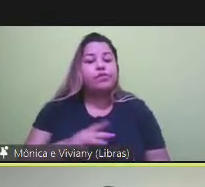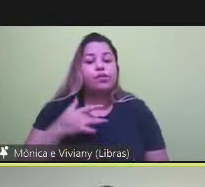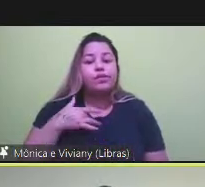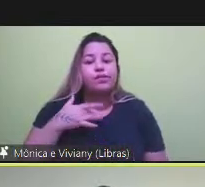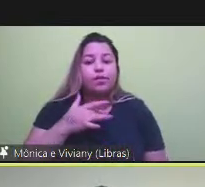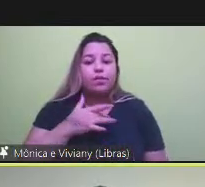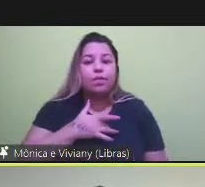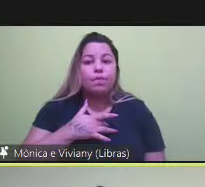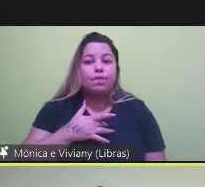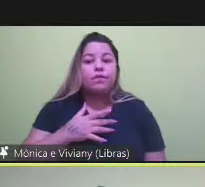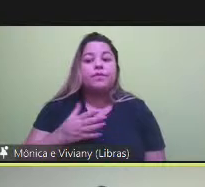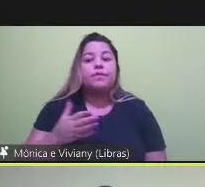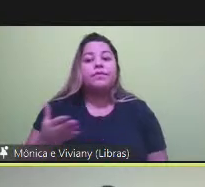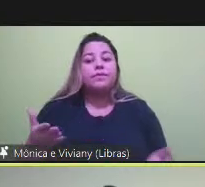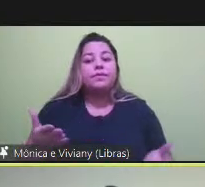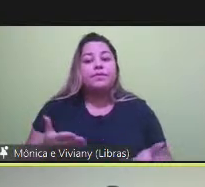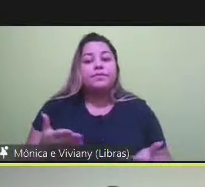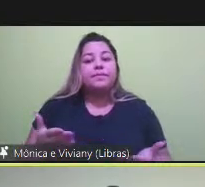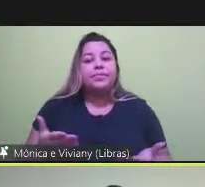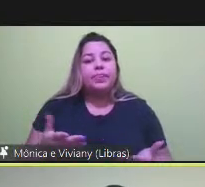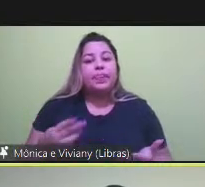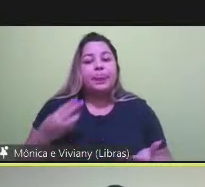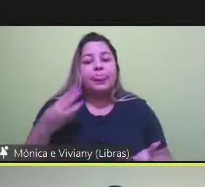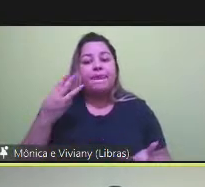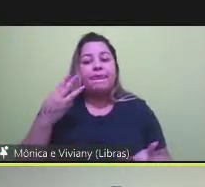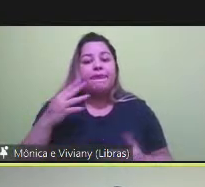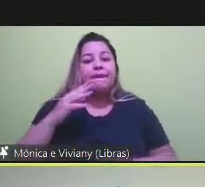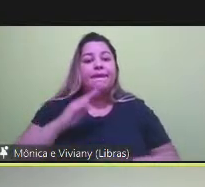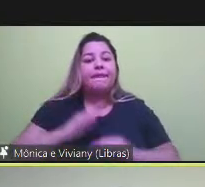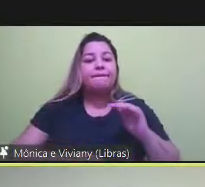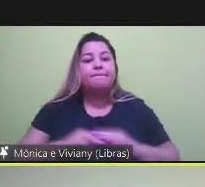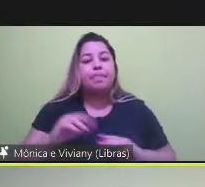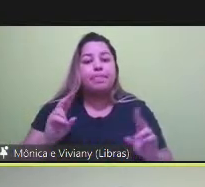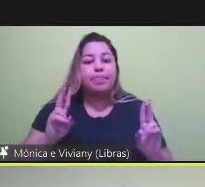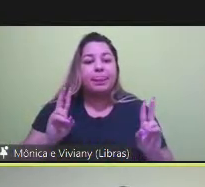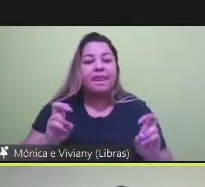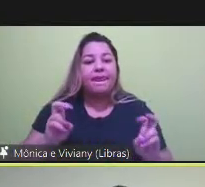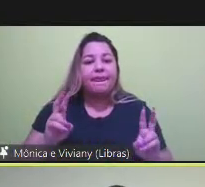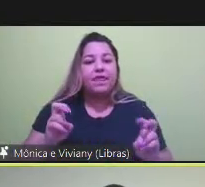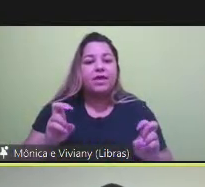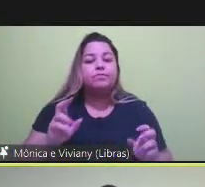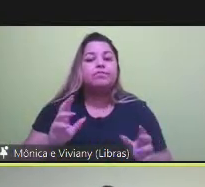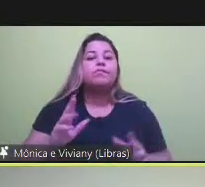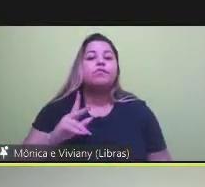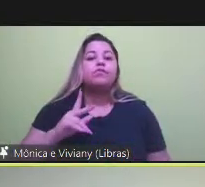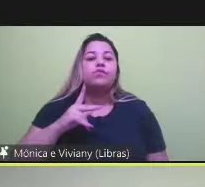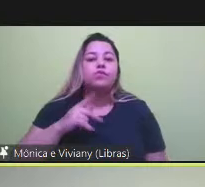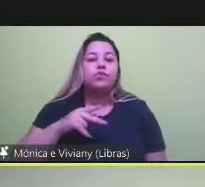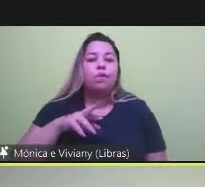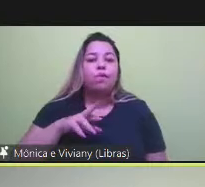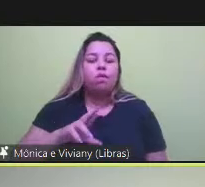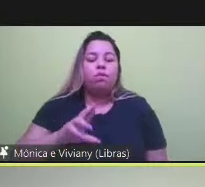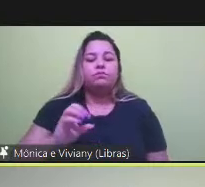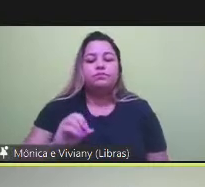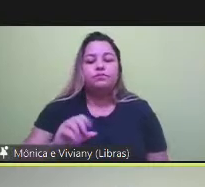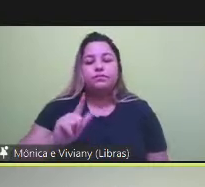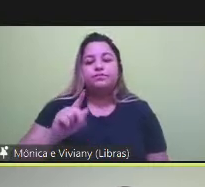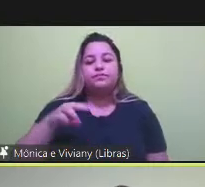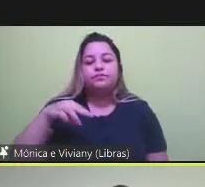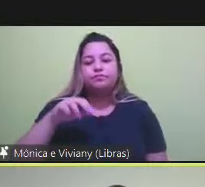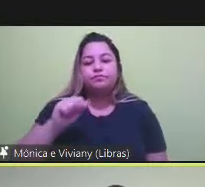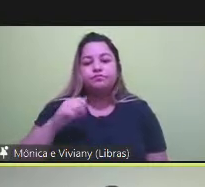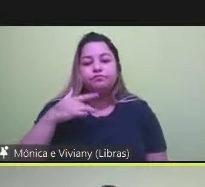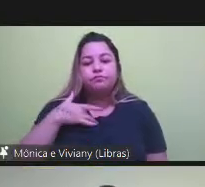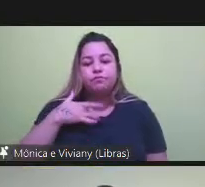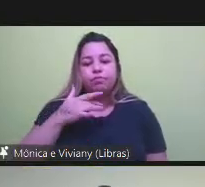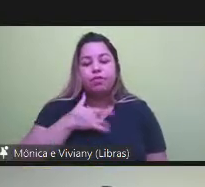health. Currently, we have 13 thematic actions present in the program Health in School.